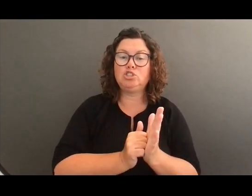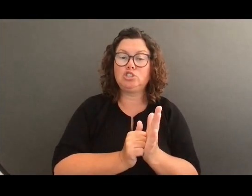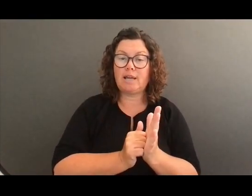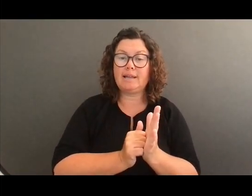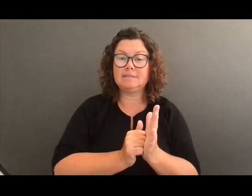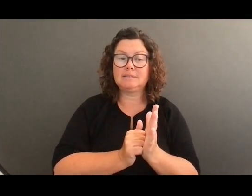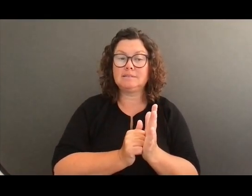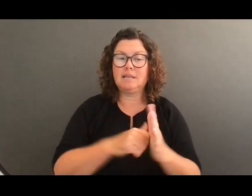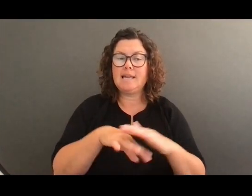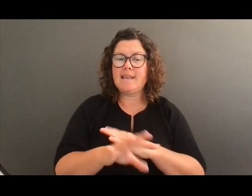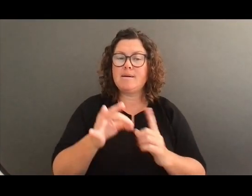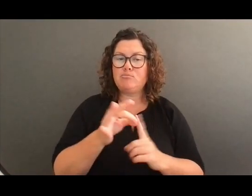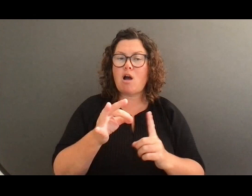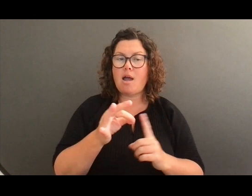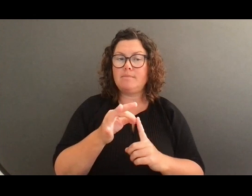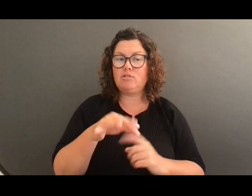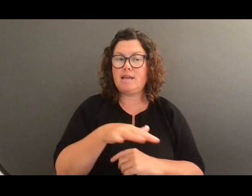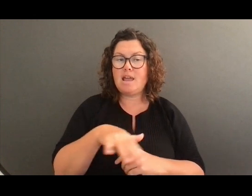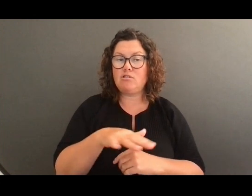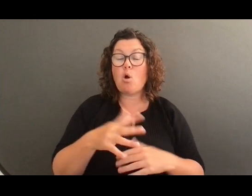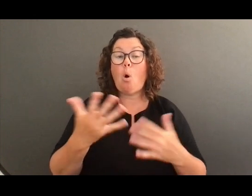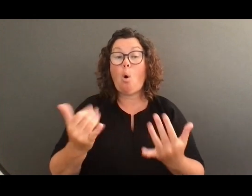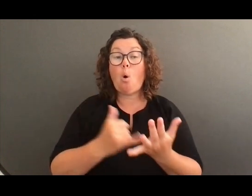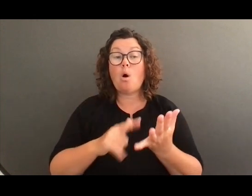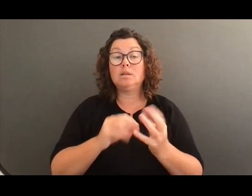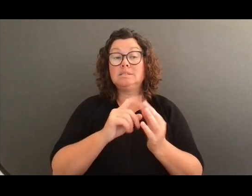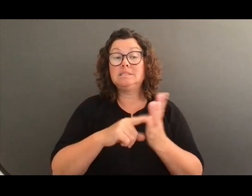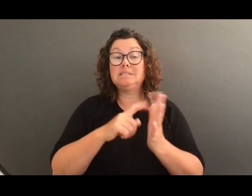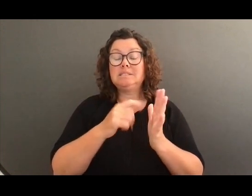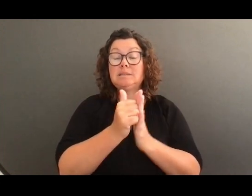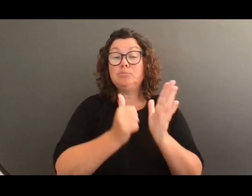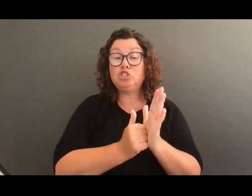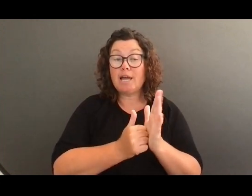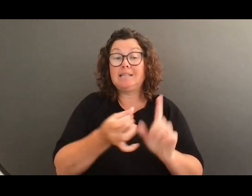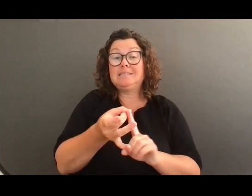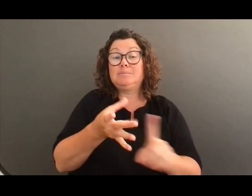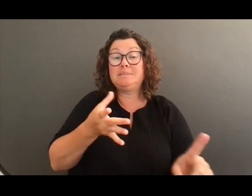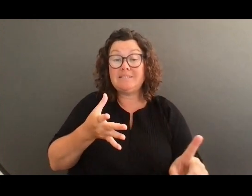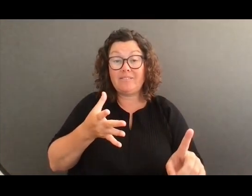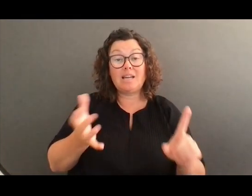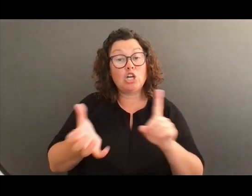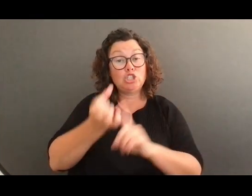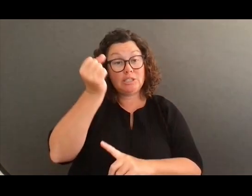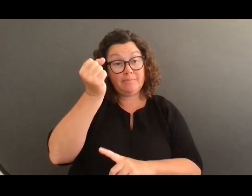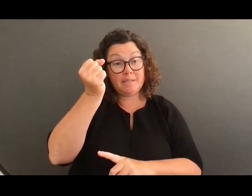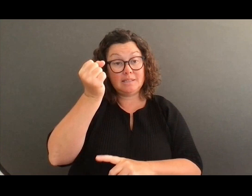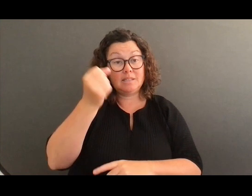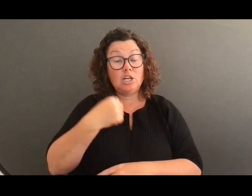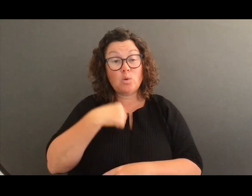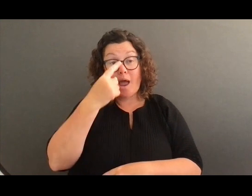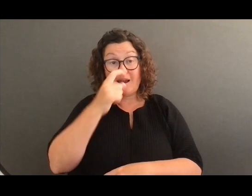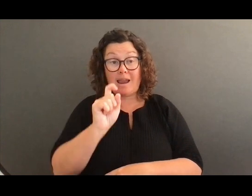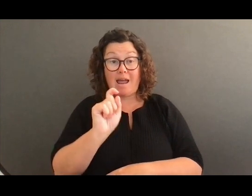space or subject-specific achievement standards. I can highlight the sentence I like, and again, I'll get